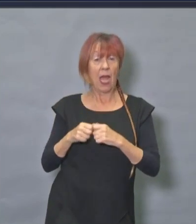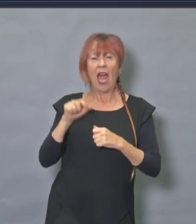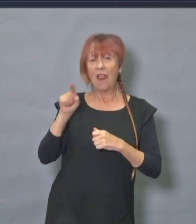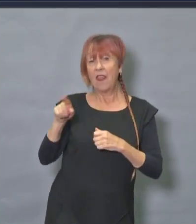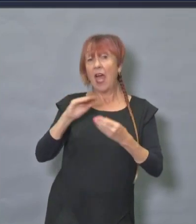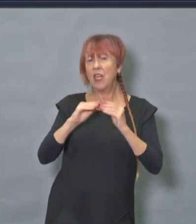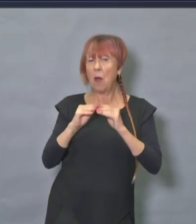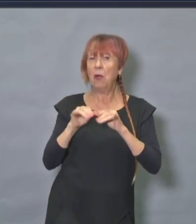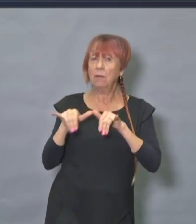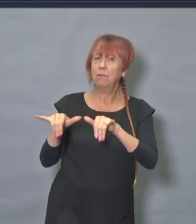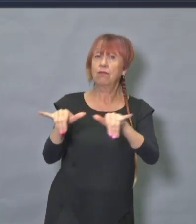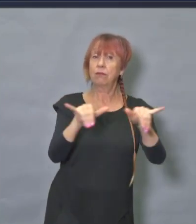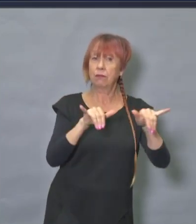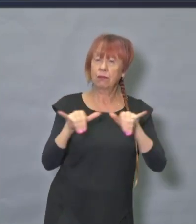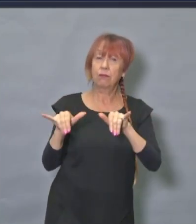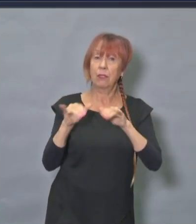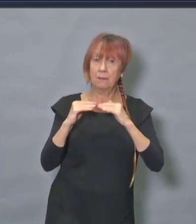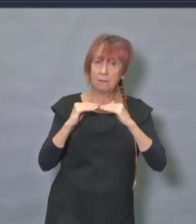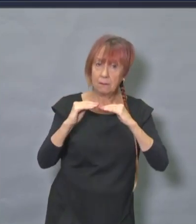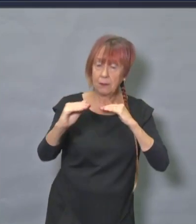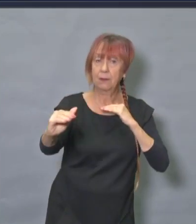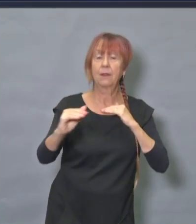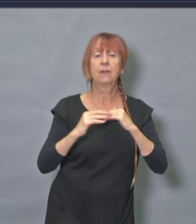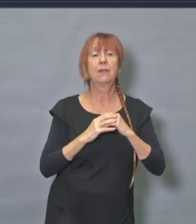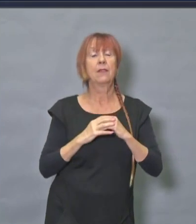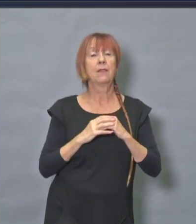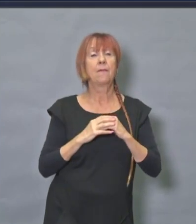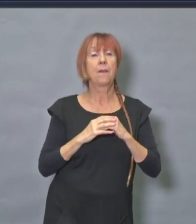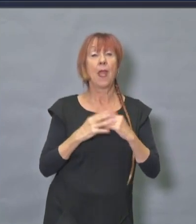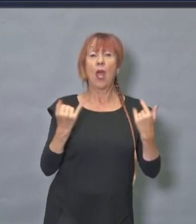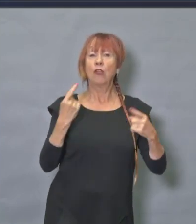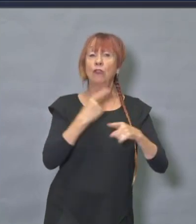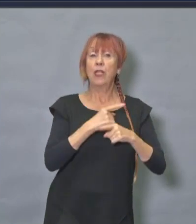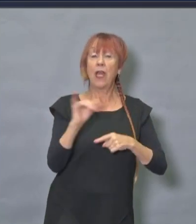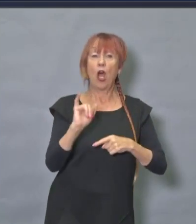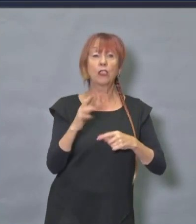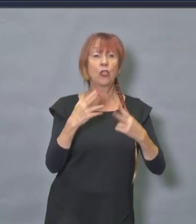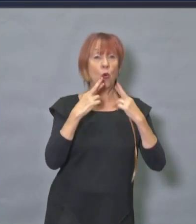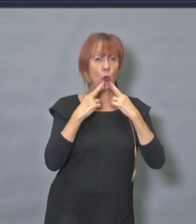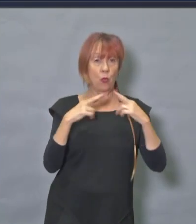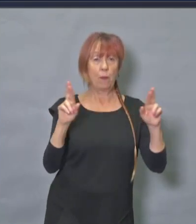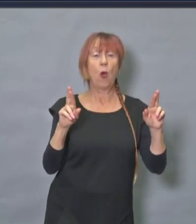stayed consistent throughout the pandemic. Today, we're also reporting